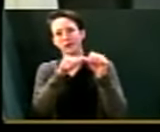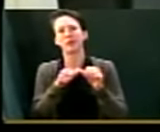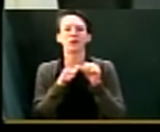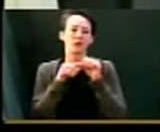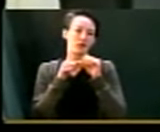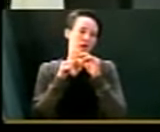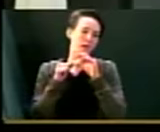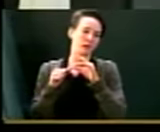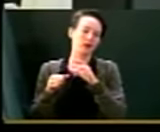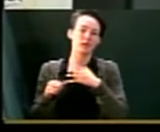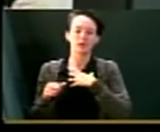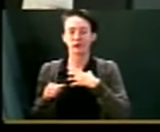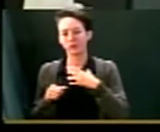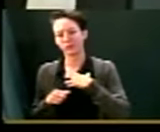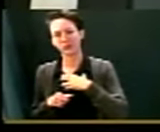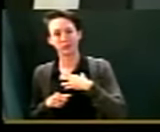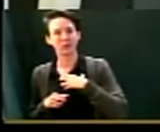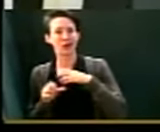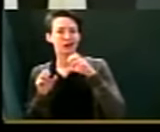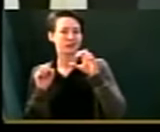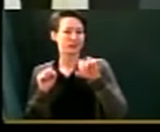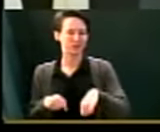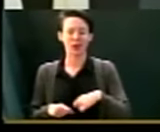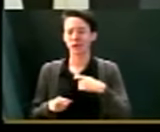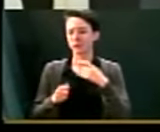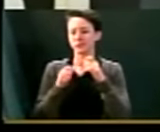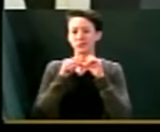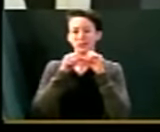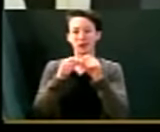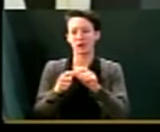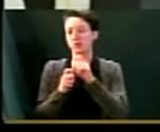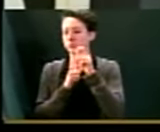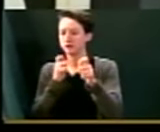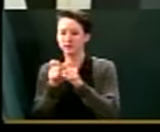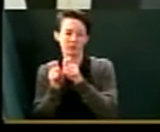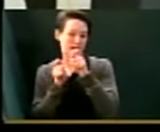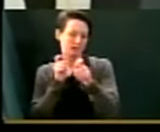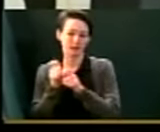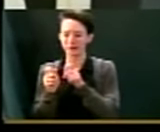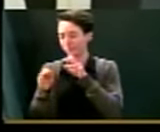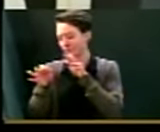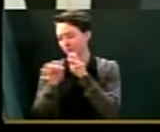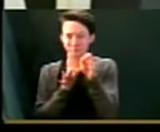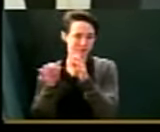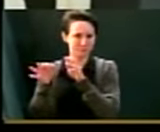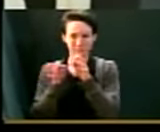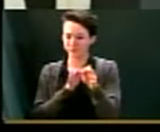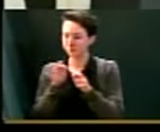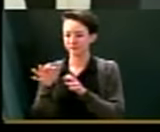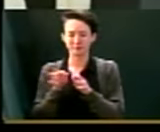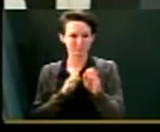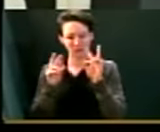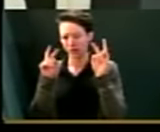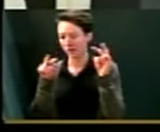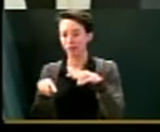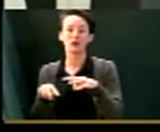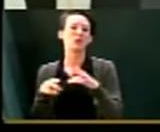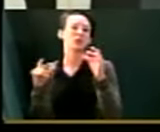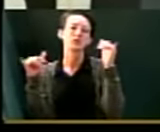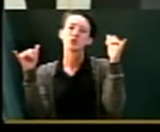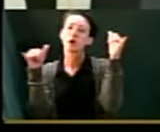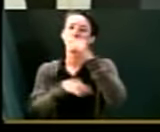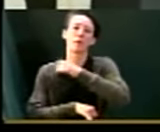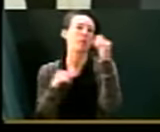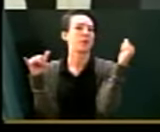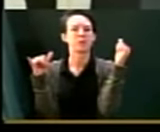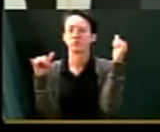keep railing on it. We can beat the details of this thing to death all night long. It's absurd. It's